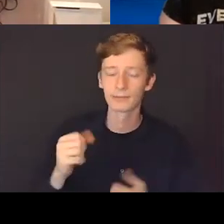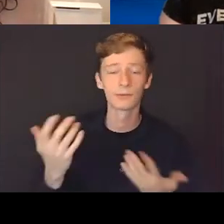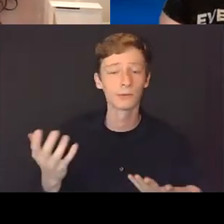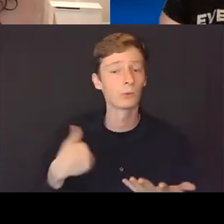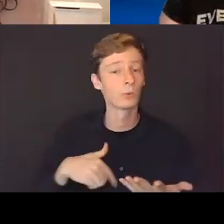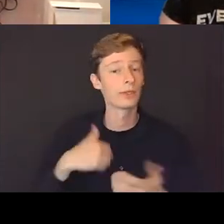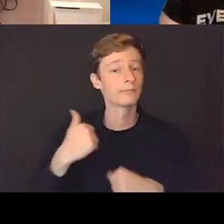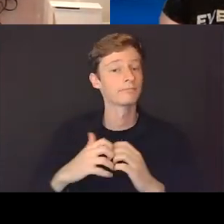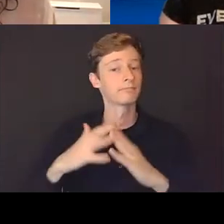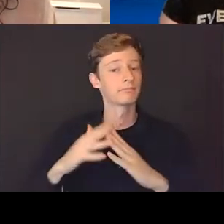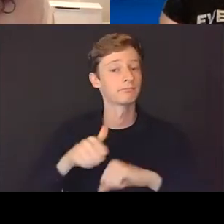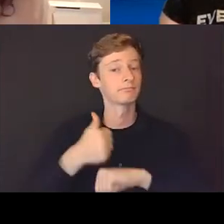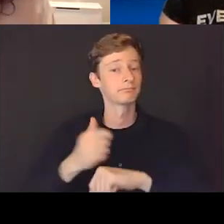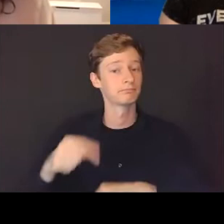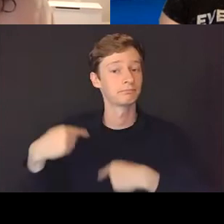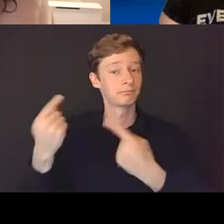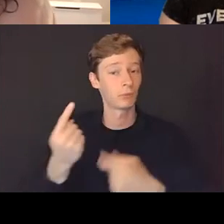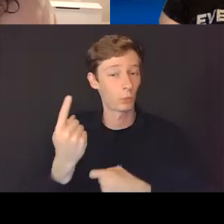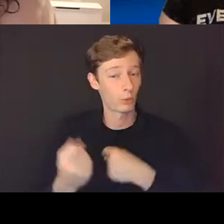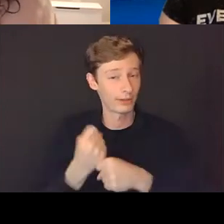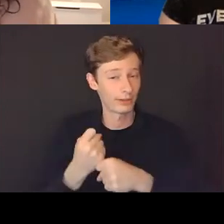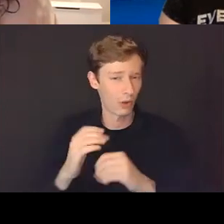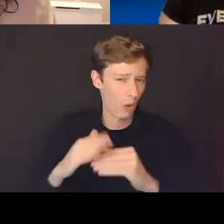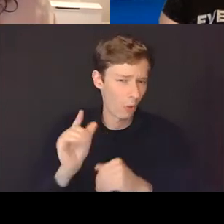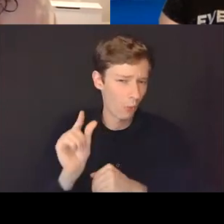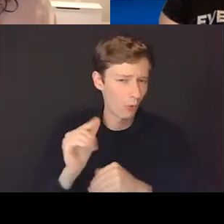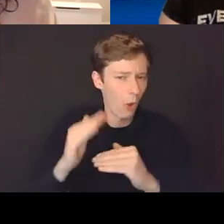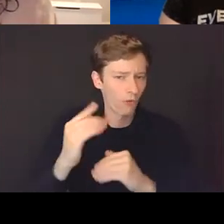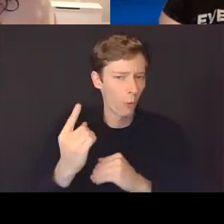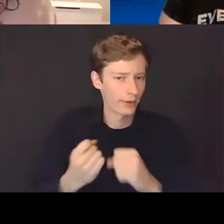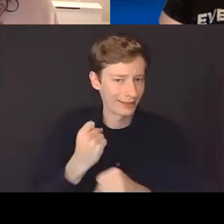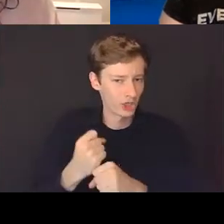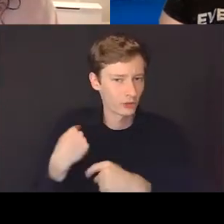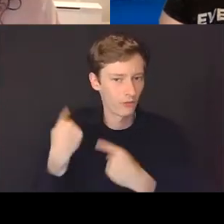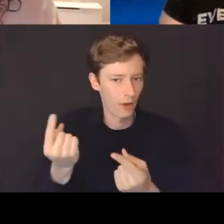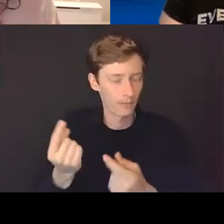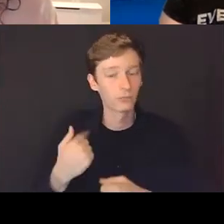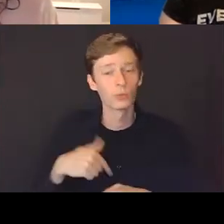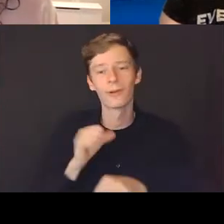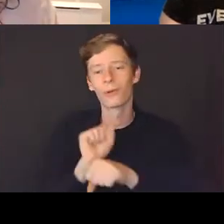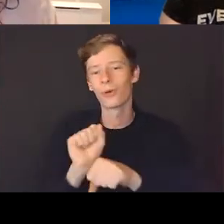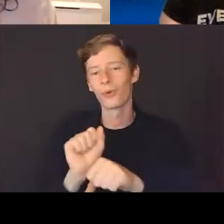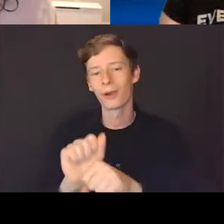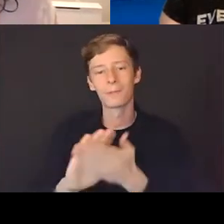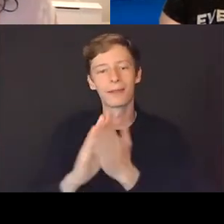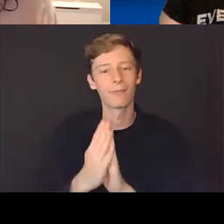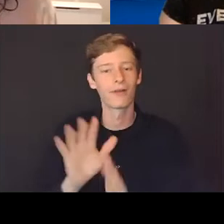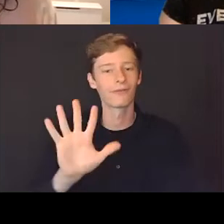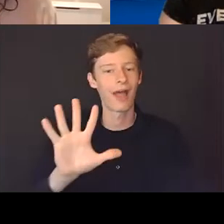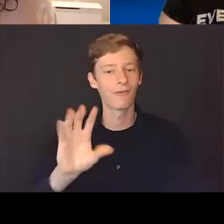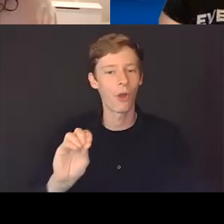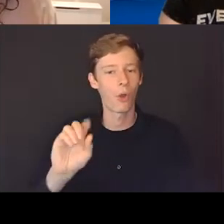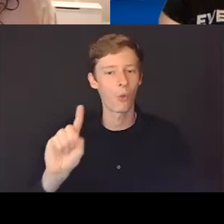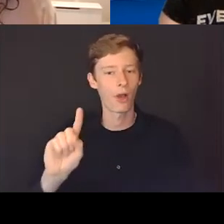around for about a year in Hampton Roads, a little over a year. We're working towards our 501c3 status. We work